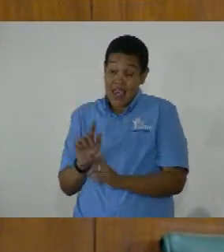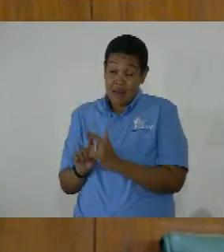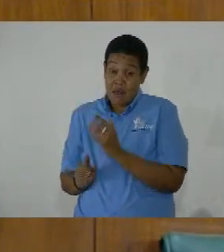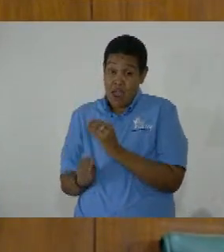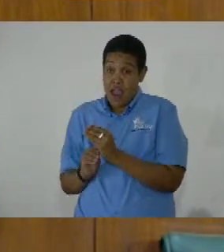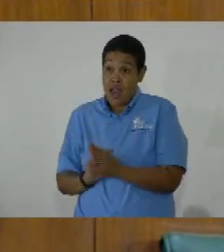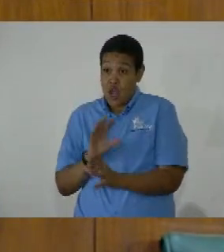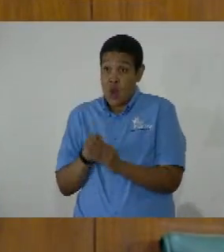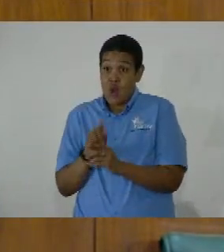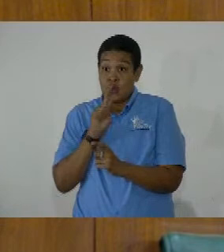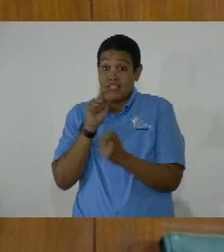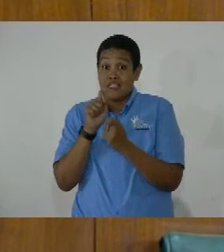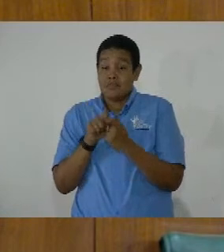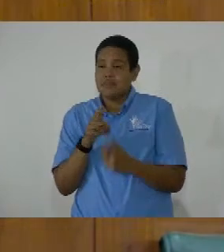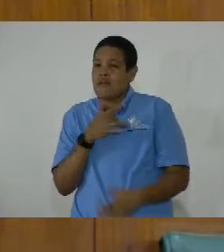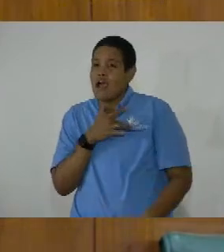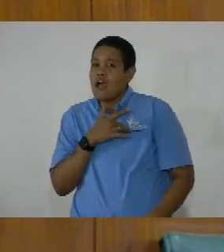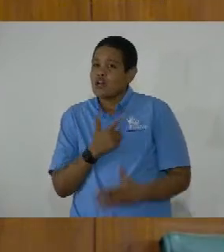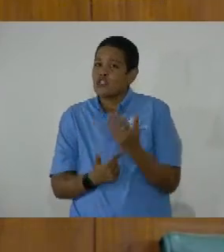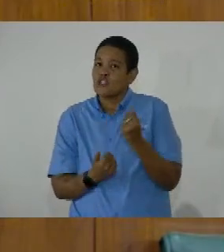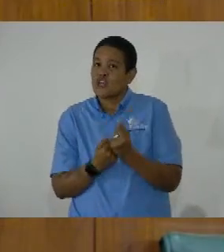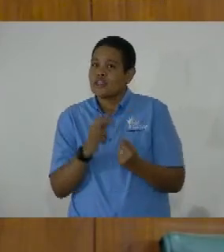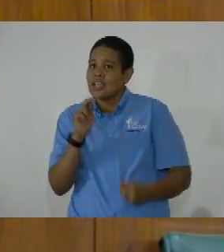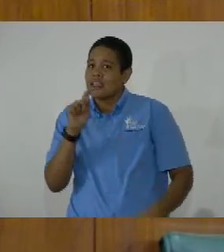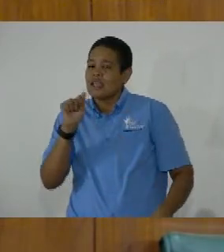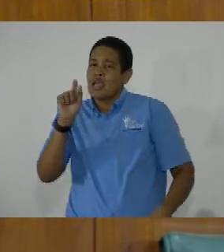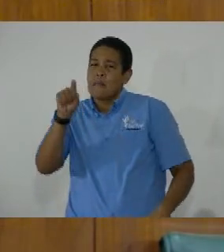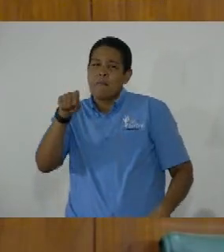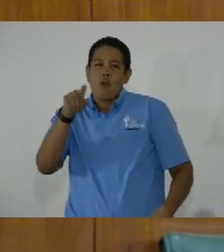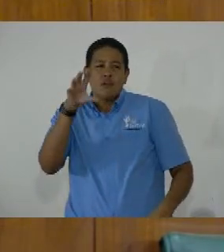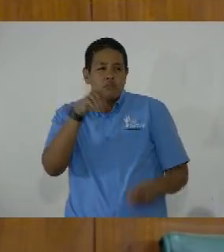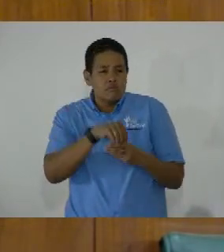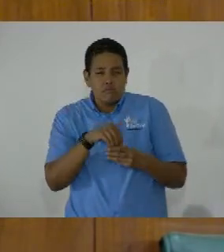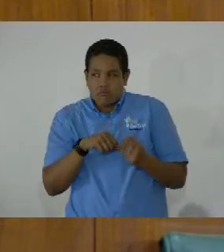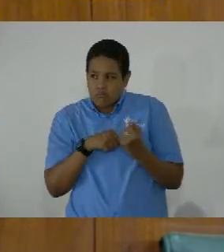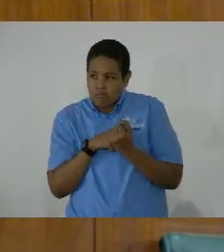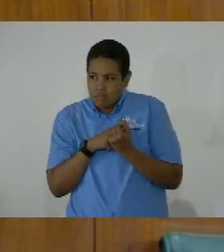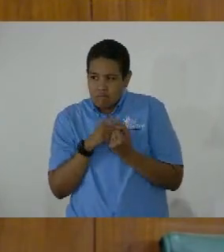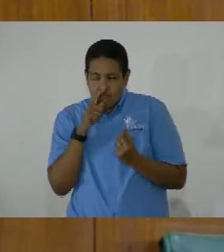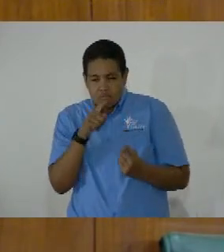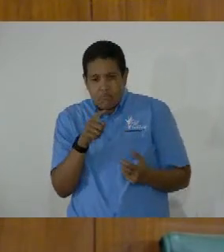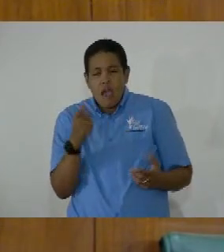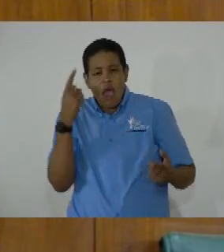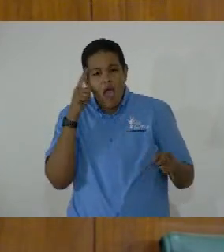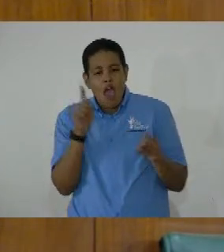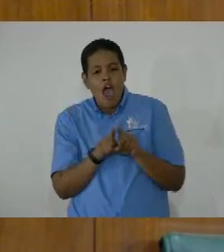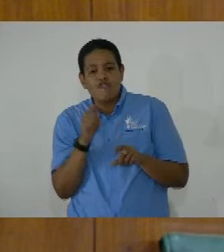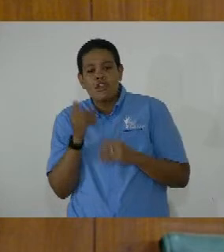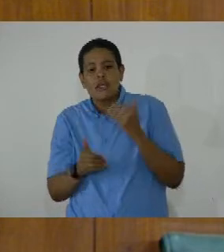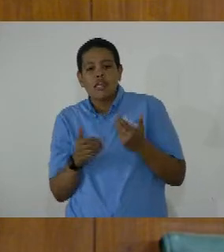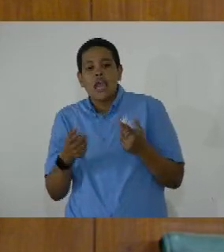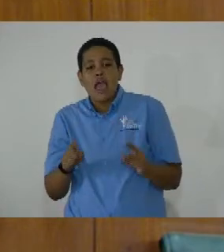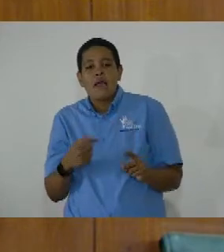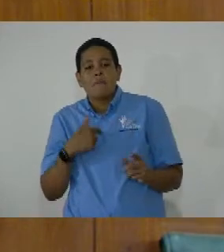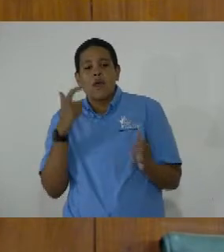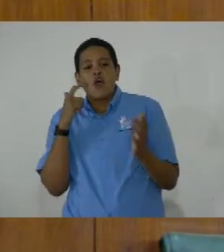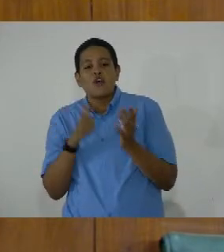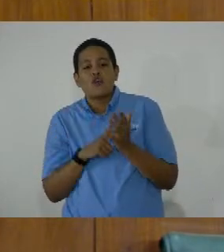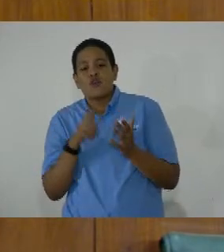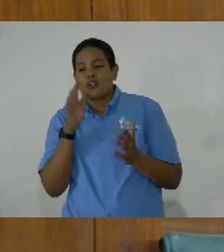including particularly the Heart Trust, must get on board with this agenda. And I know it's not